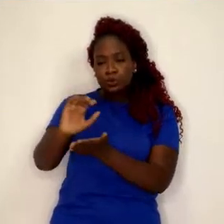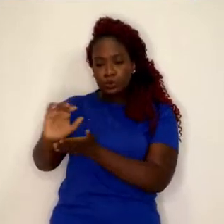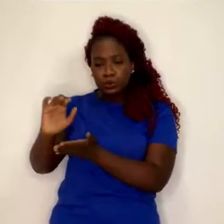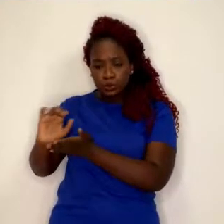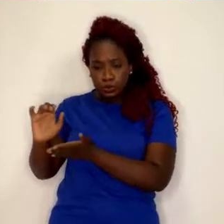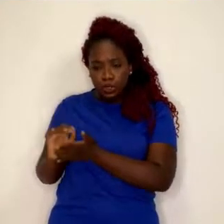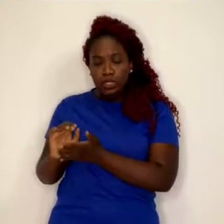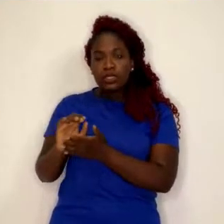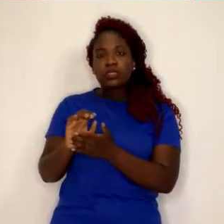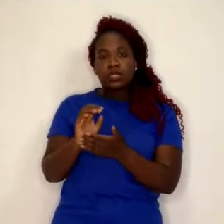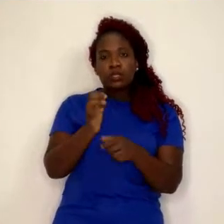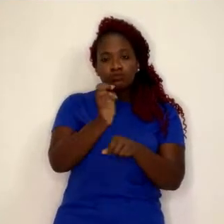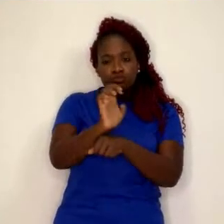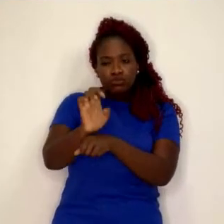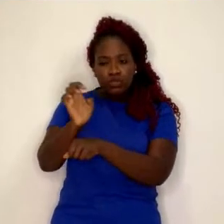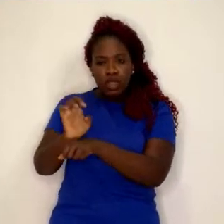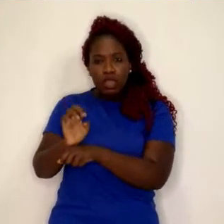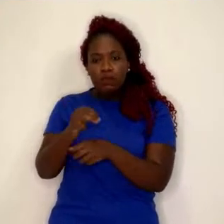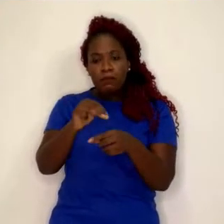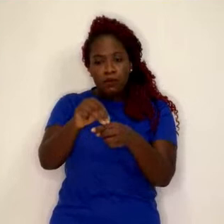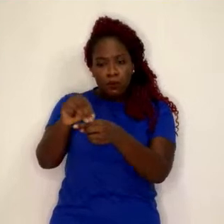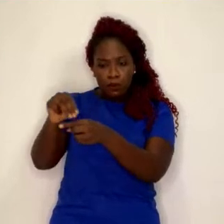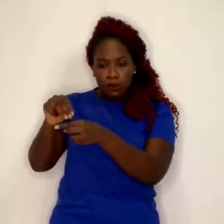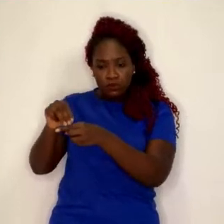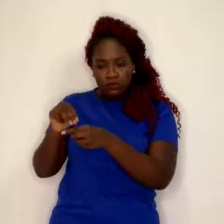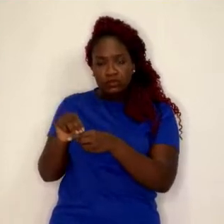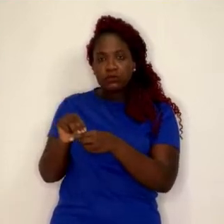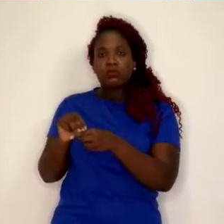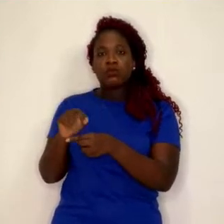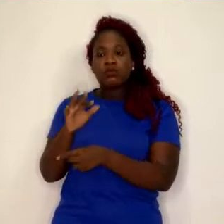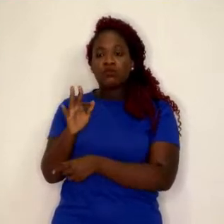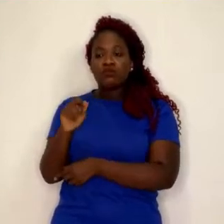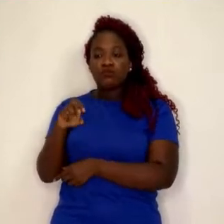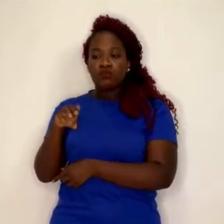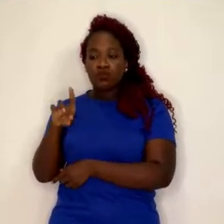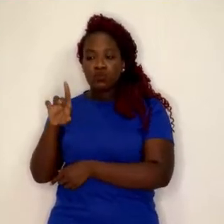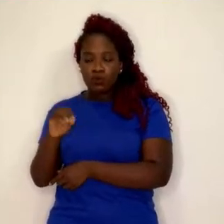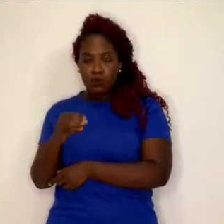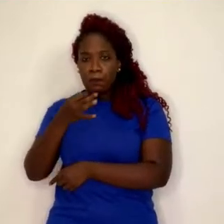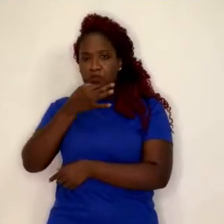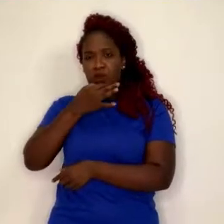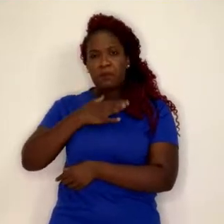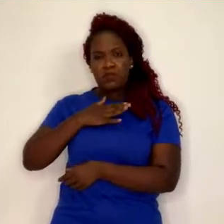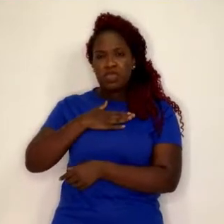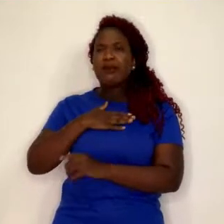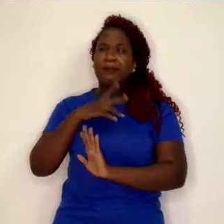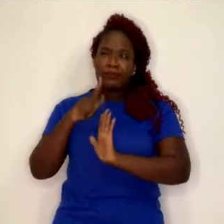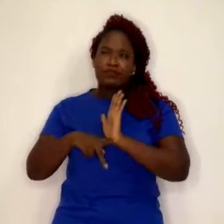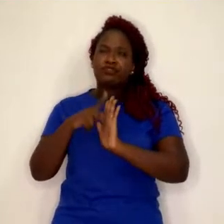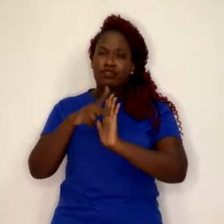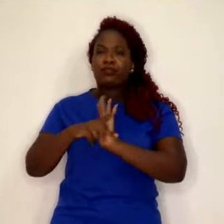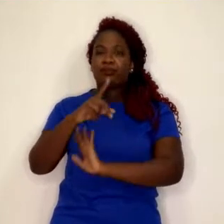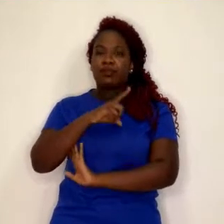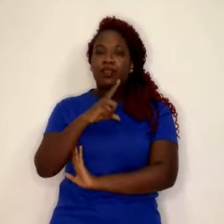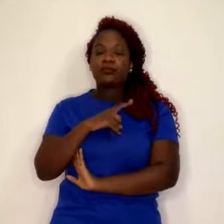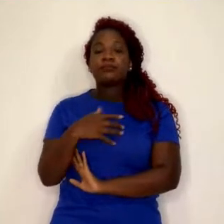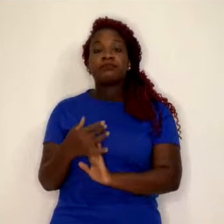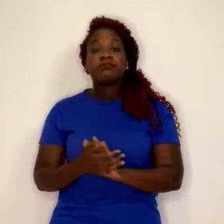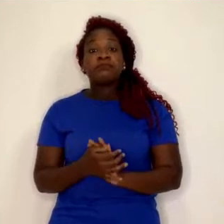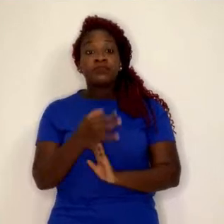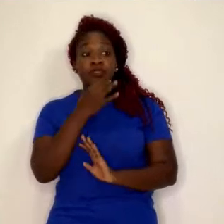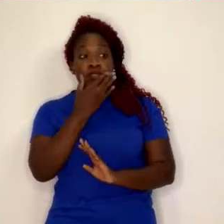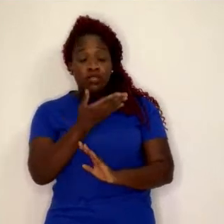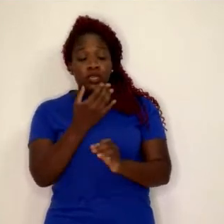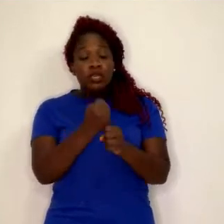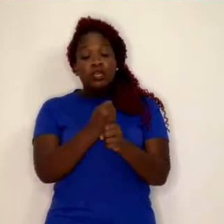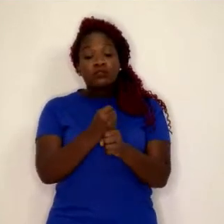the sum of all the money that comes from states and municipalities. And I think this is part of a national